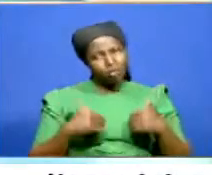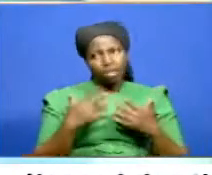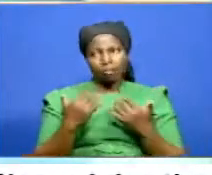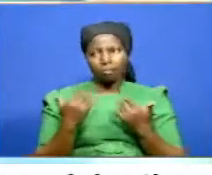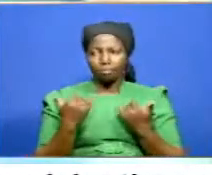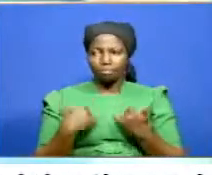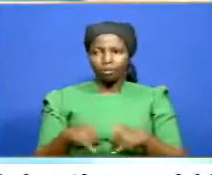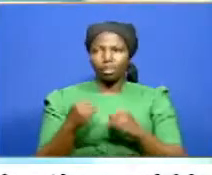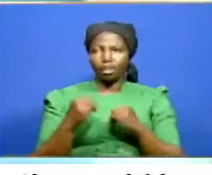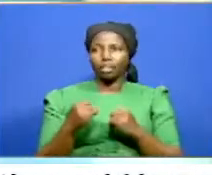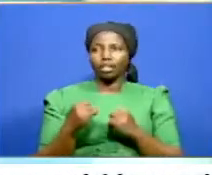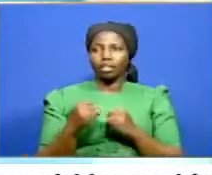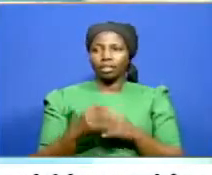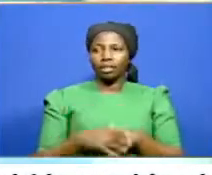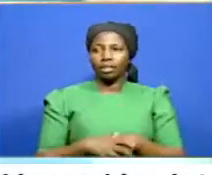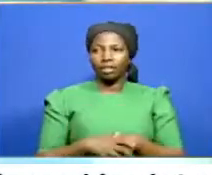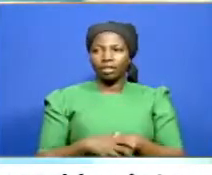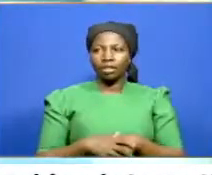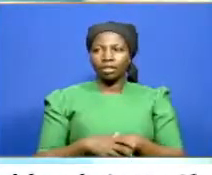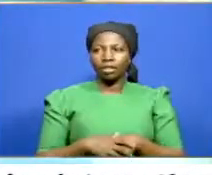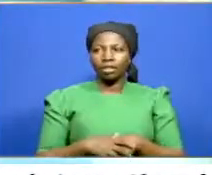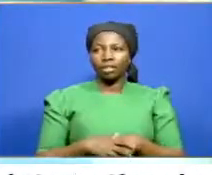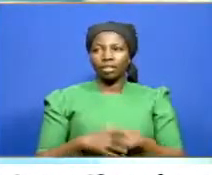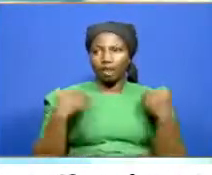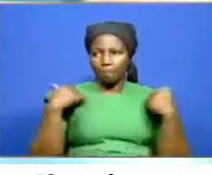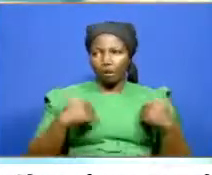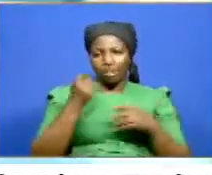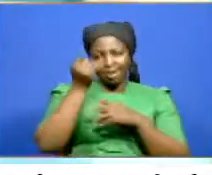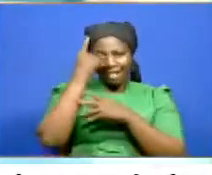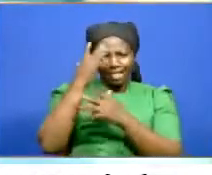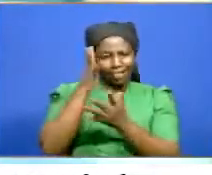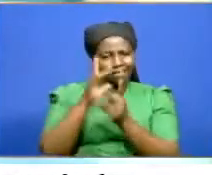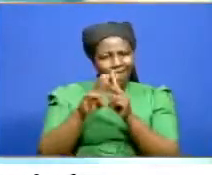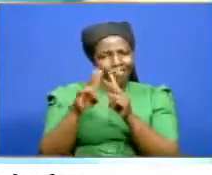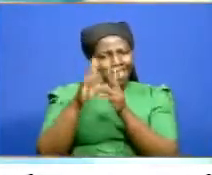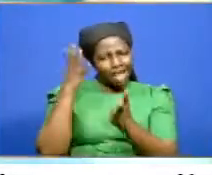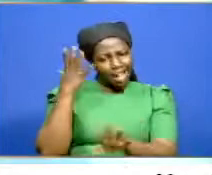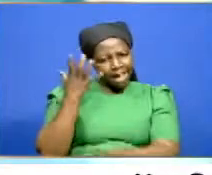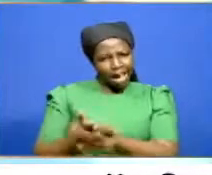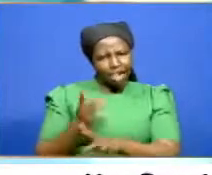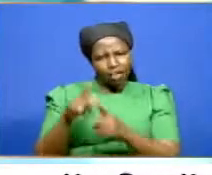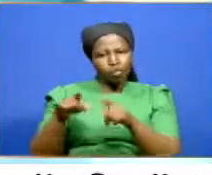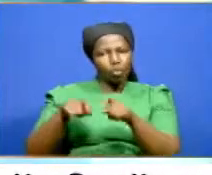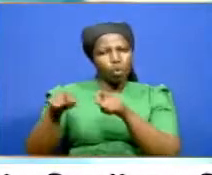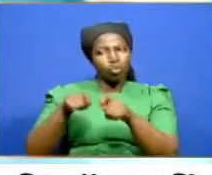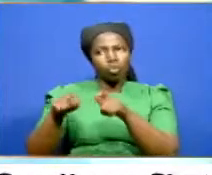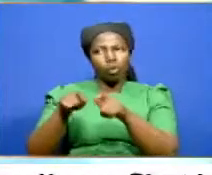you understand. But I can feel it. But now I understand how tough it is to run a football club or maybe to run a football